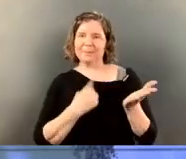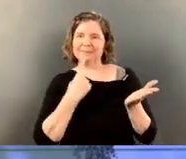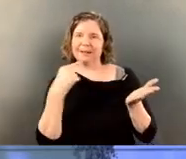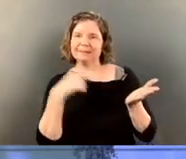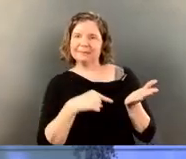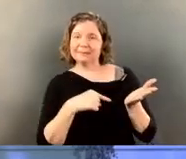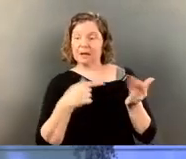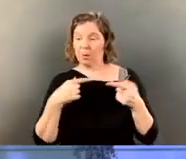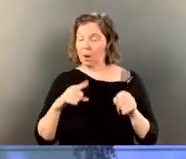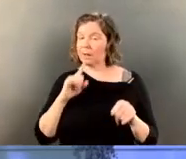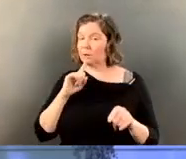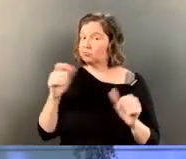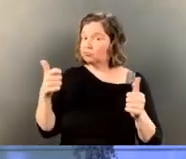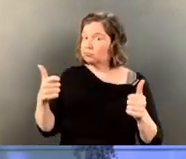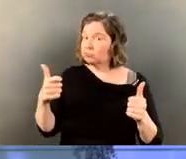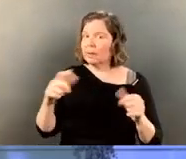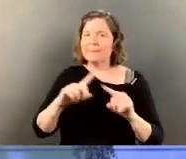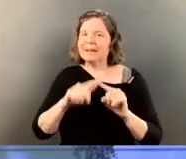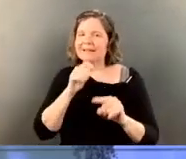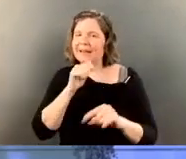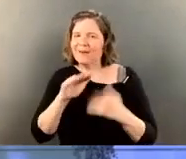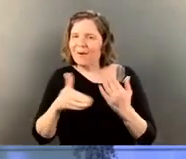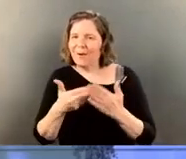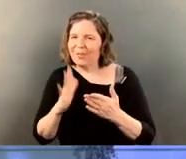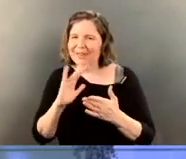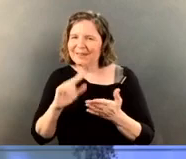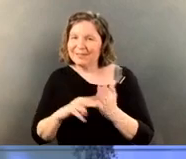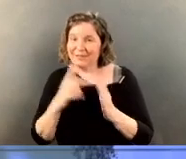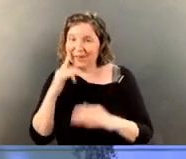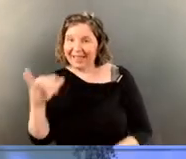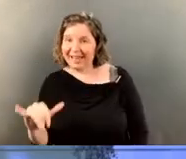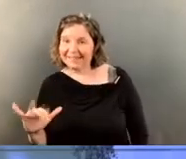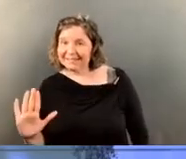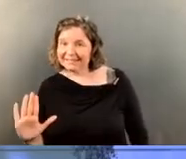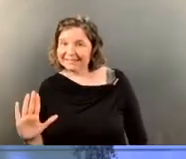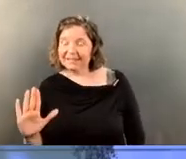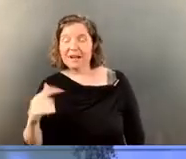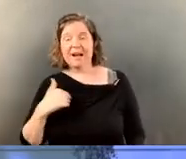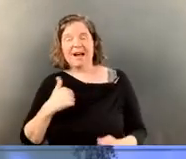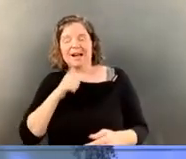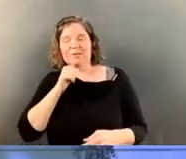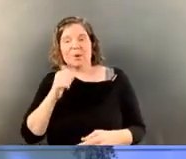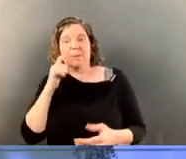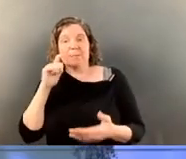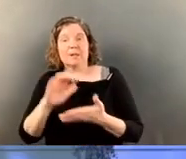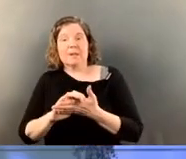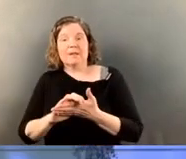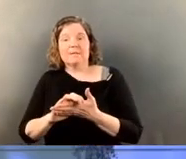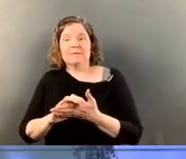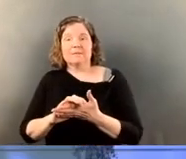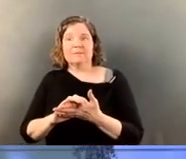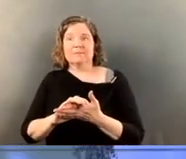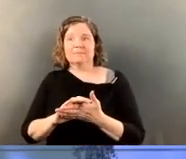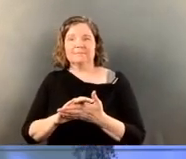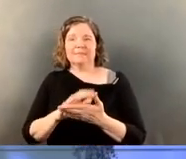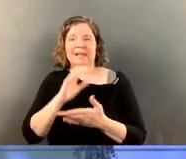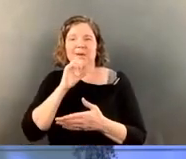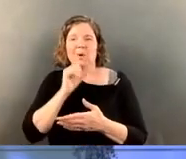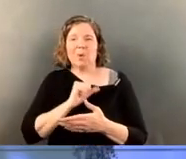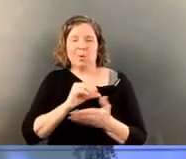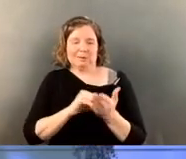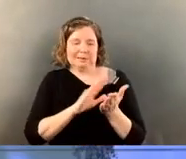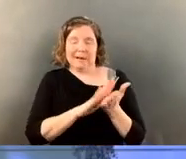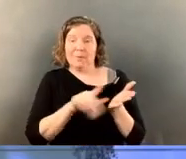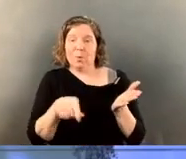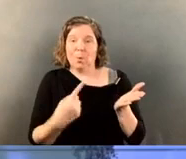so." And while that's true, it's not all there is to it. See, I don't just believe in an old